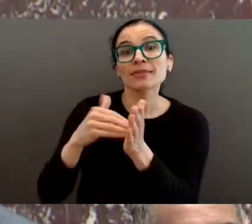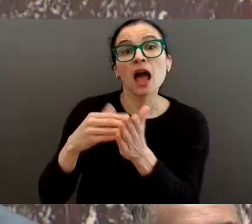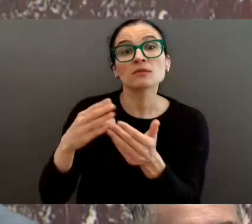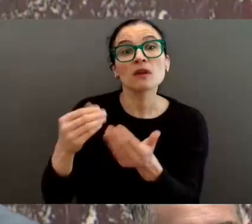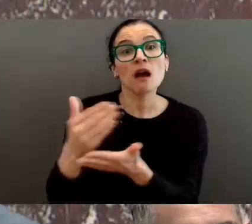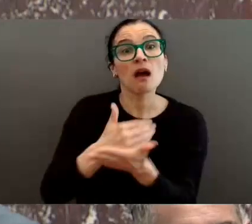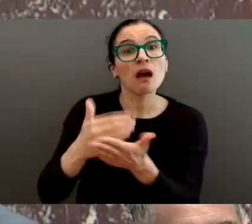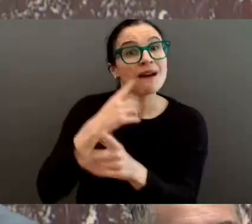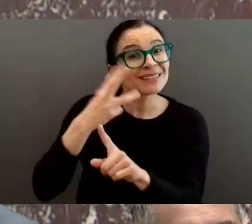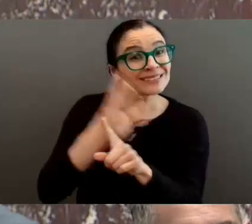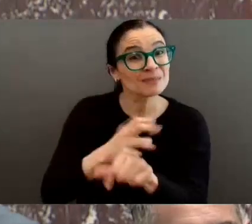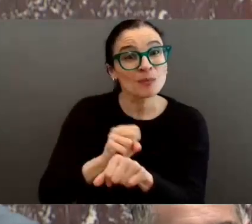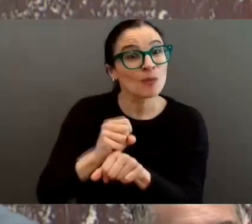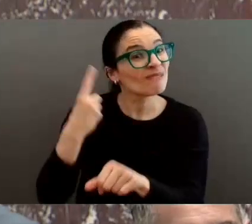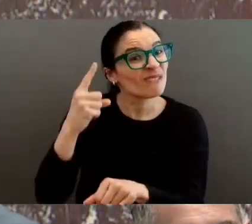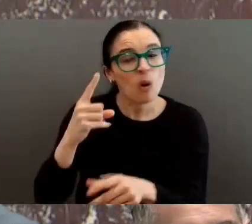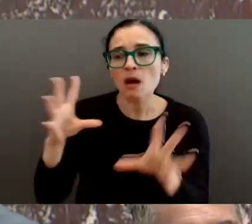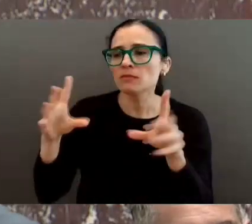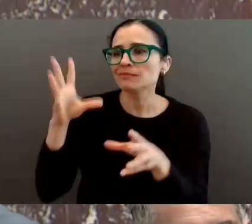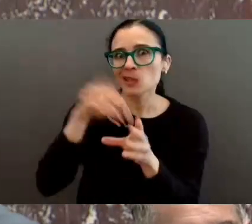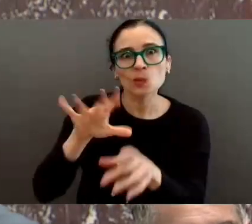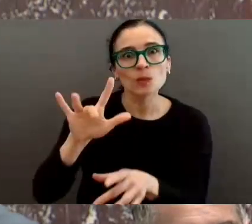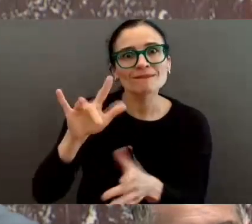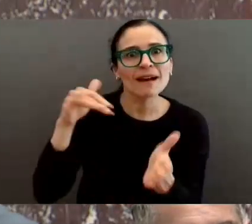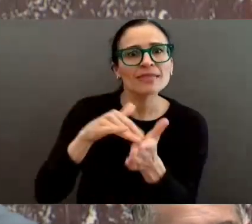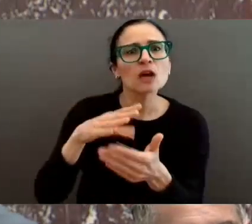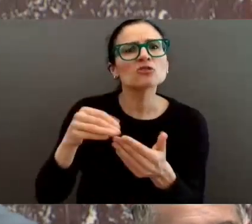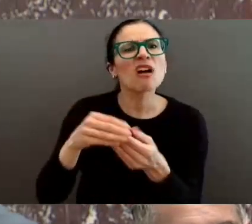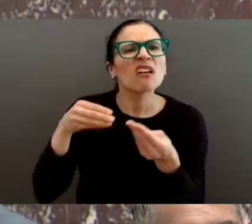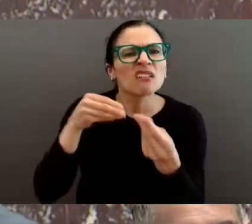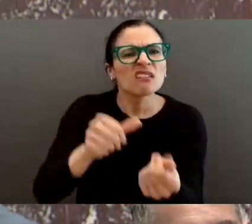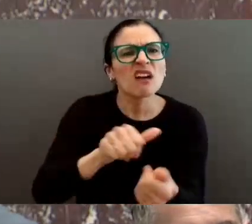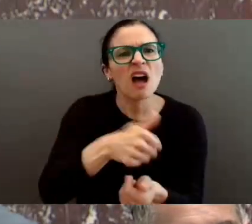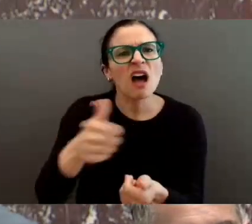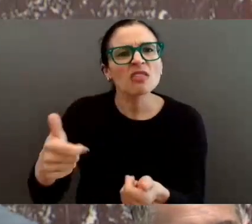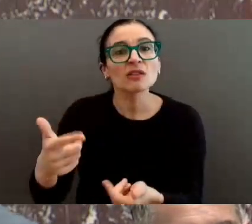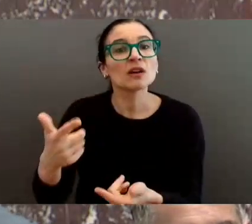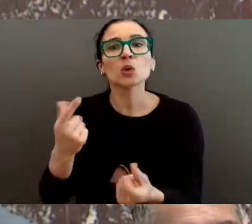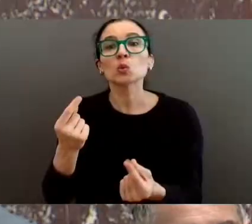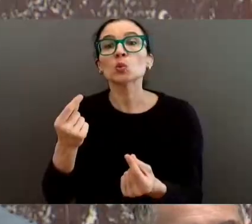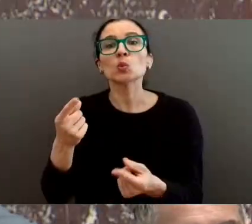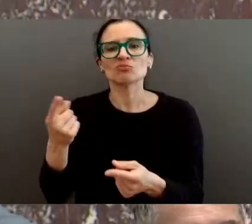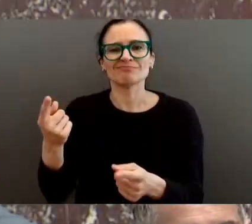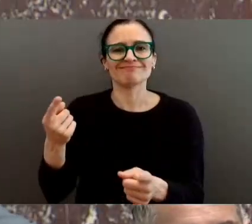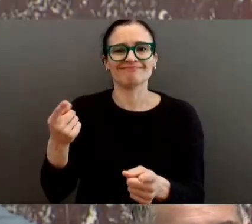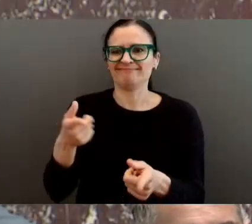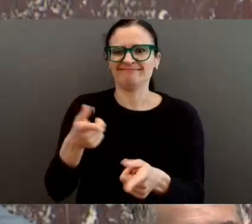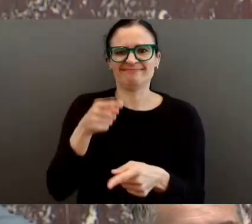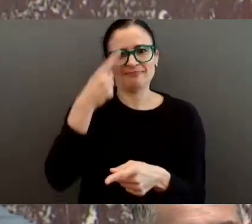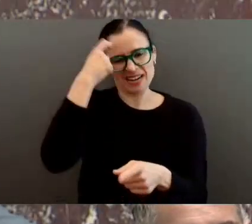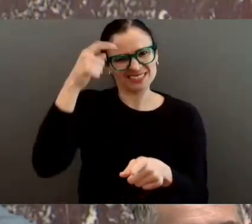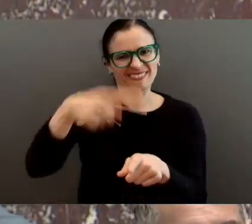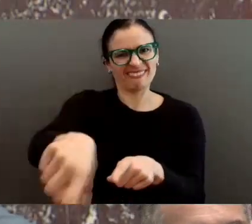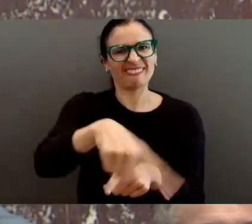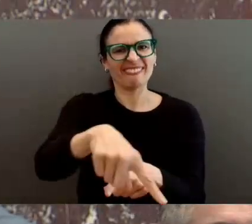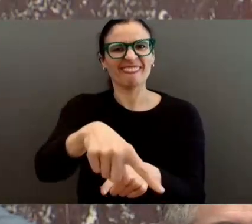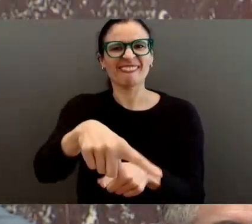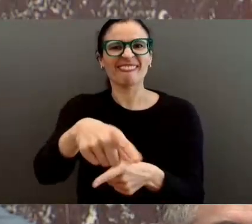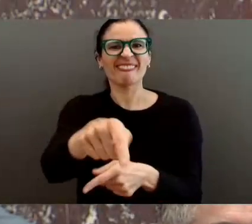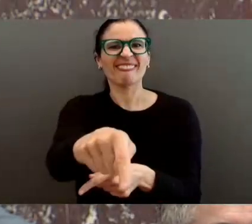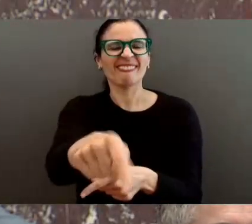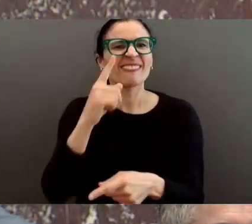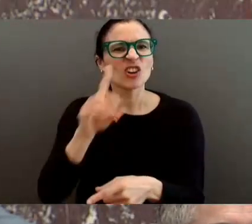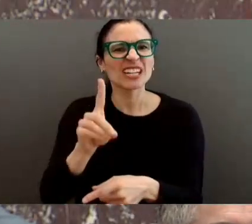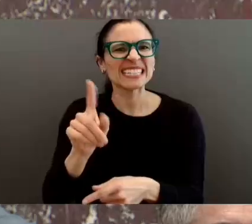of our most vulnerable people on the downtown east side? Here he says, and I quote, "Whether the plans the province has underway